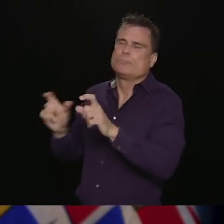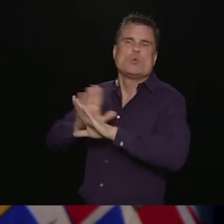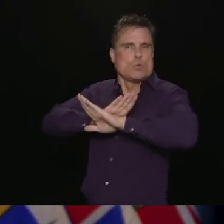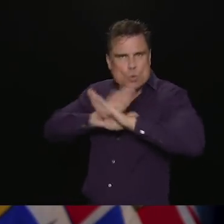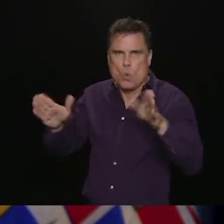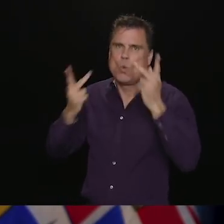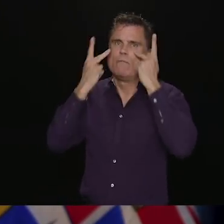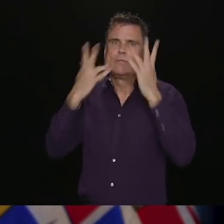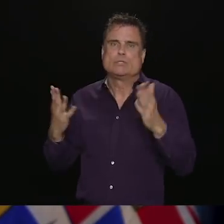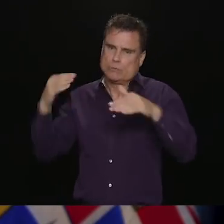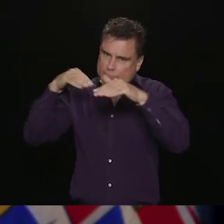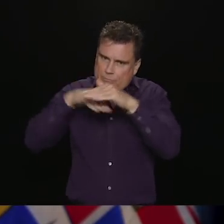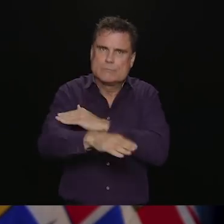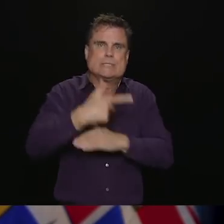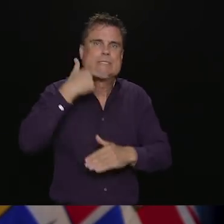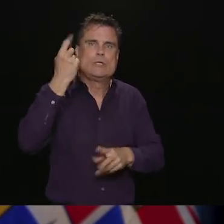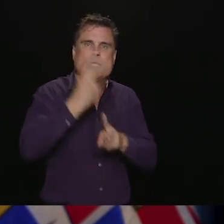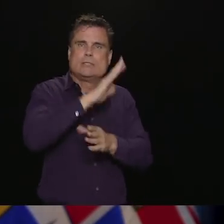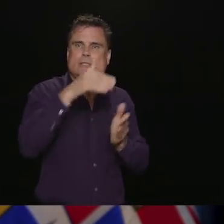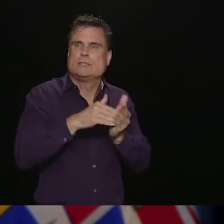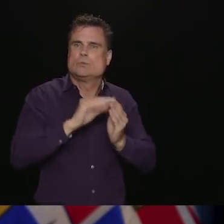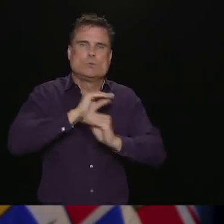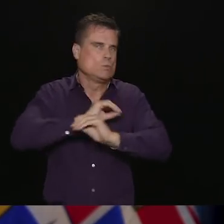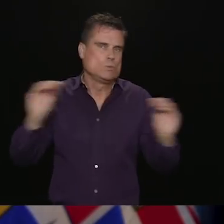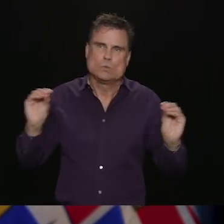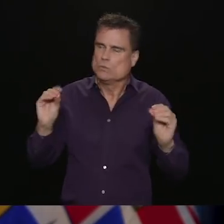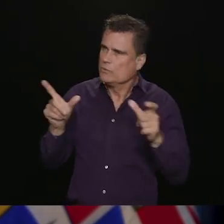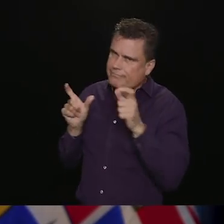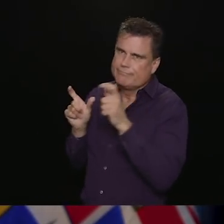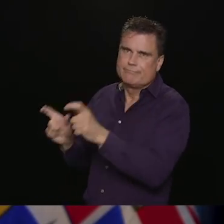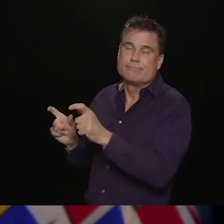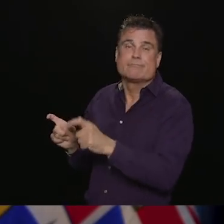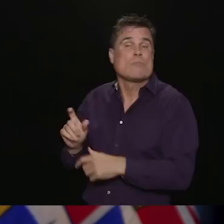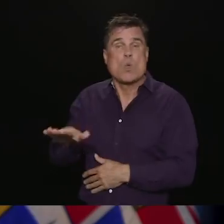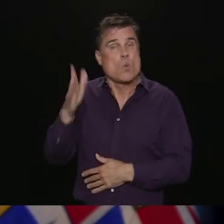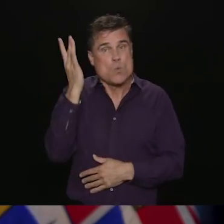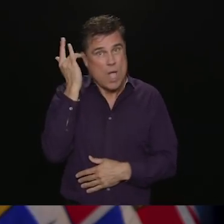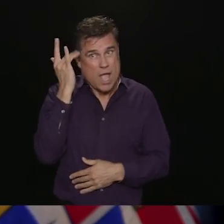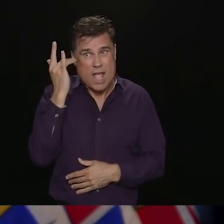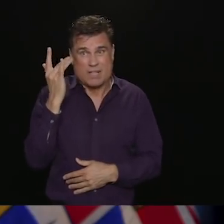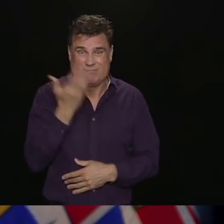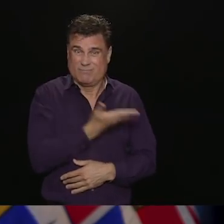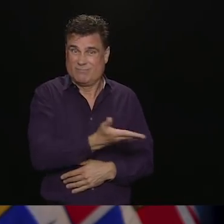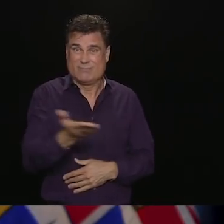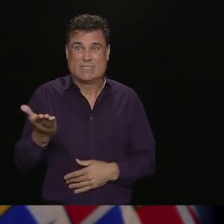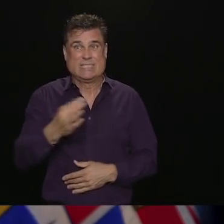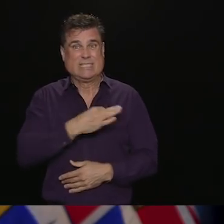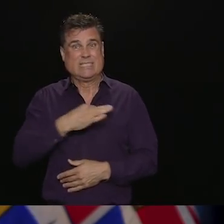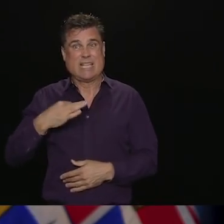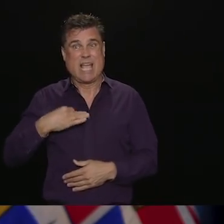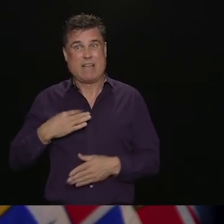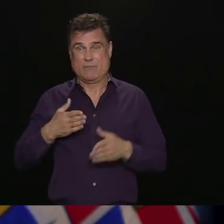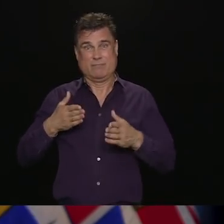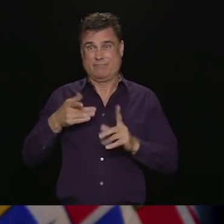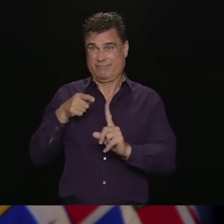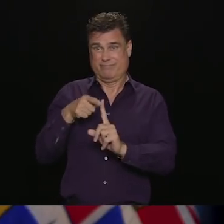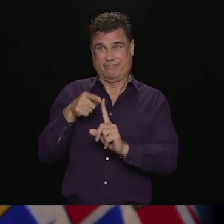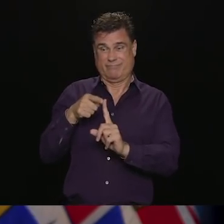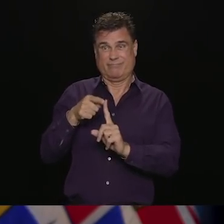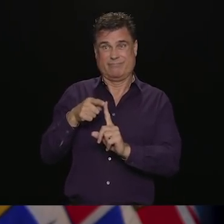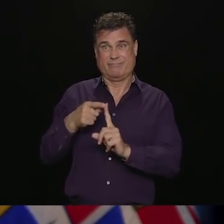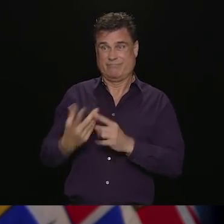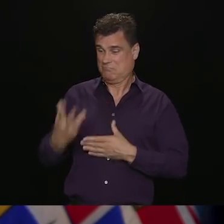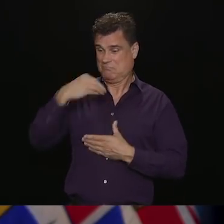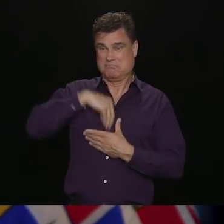it in themselves. So yes, the orders that we have across the province are to have active screening, which means people have